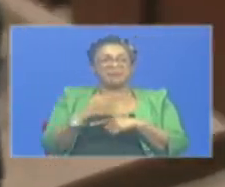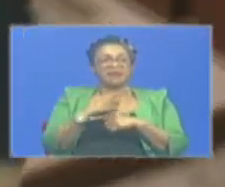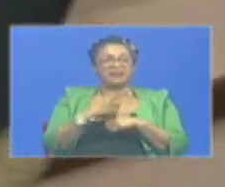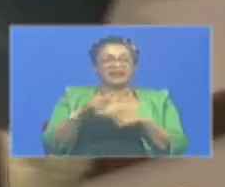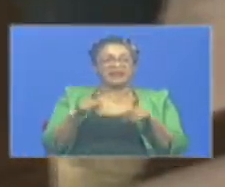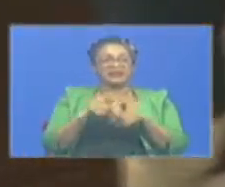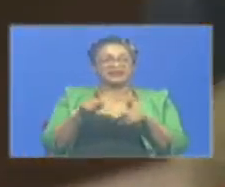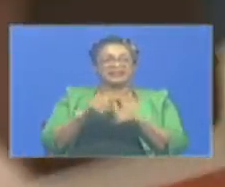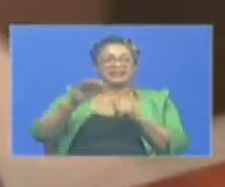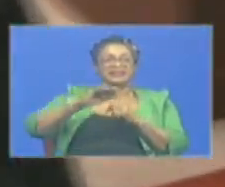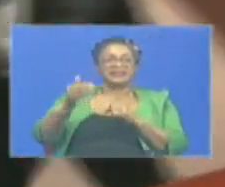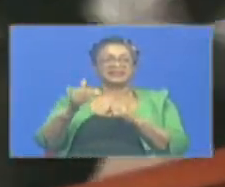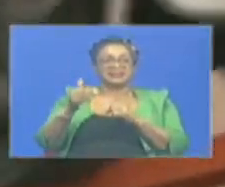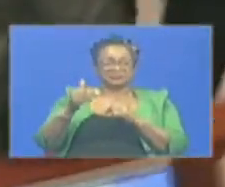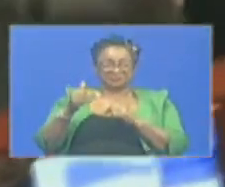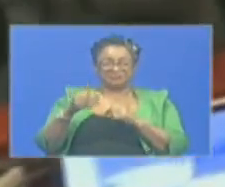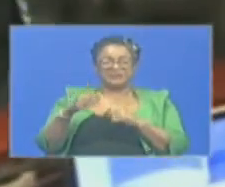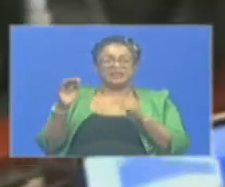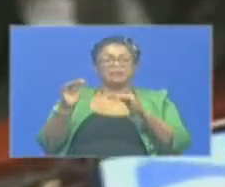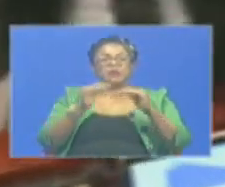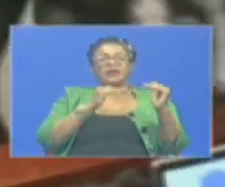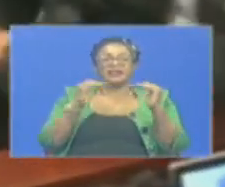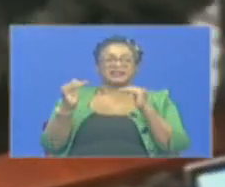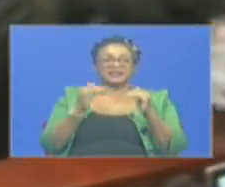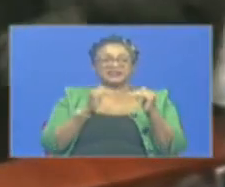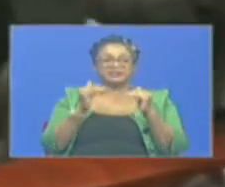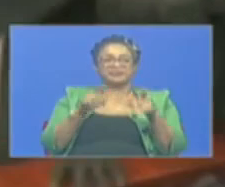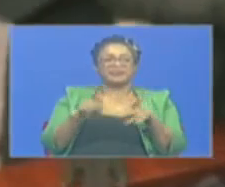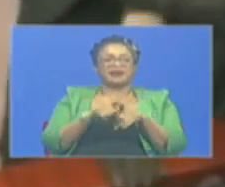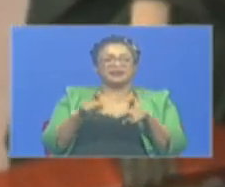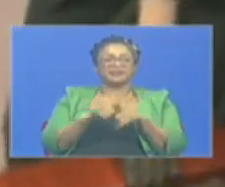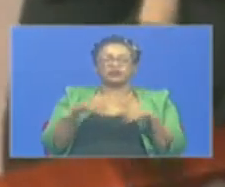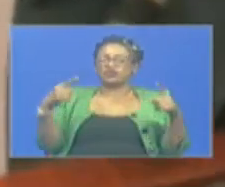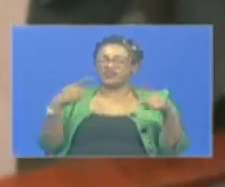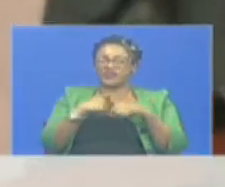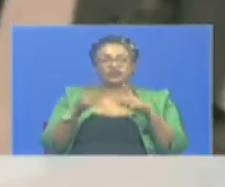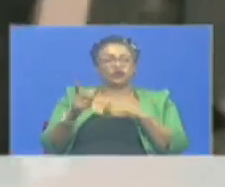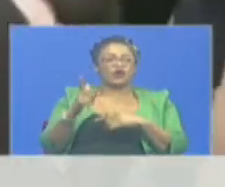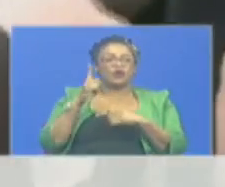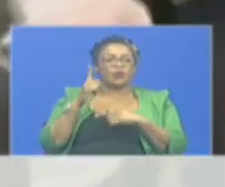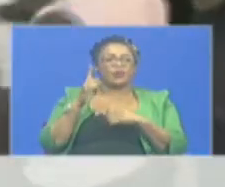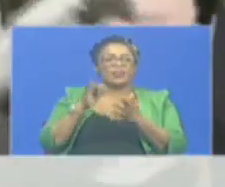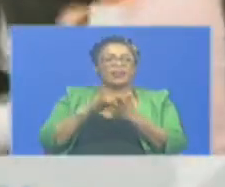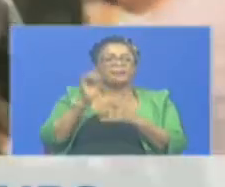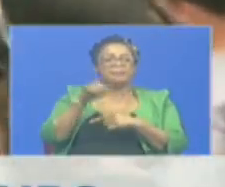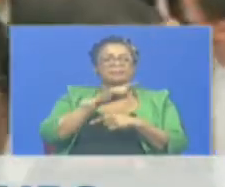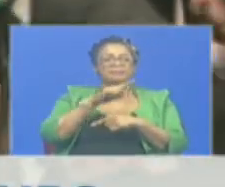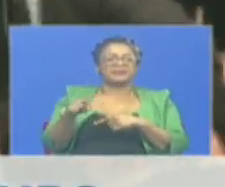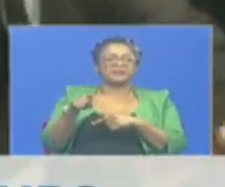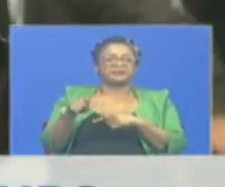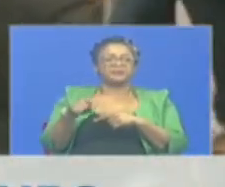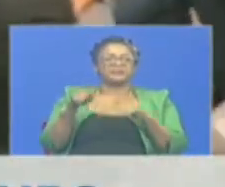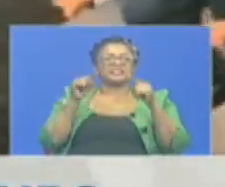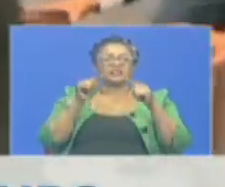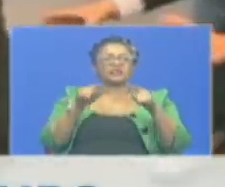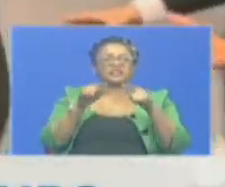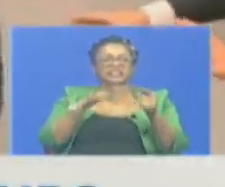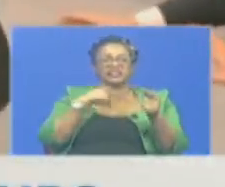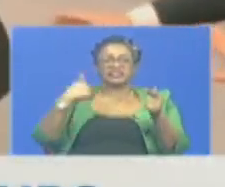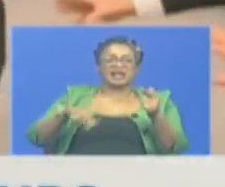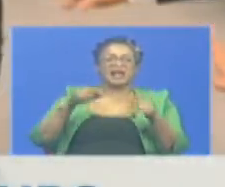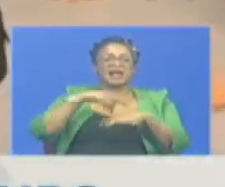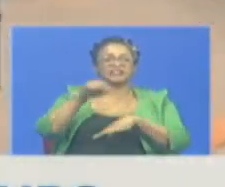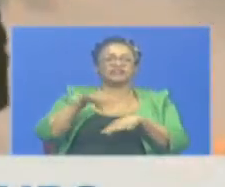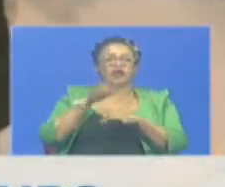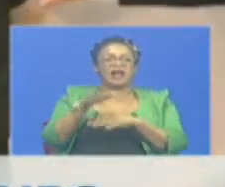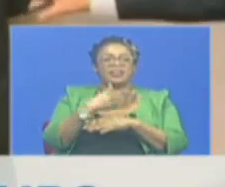city's pro-democracy camp tried to thwart a controversial law that bans insulting China's national anthem.